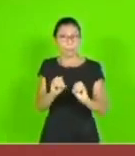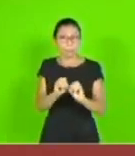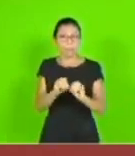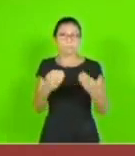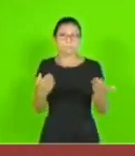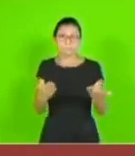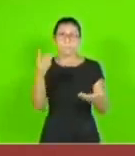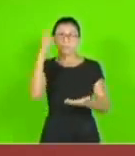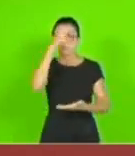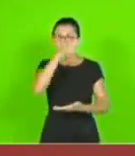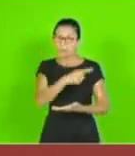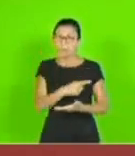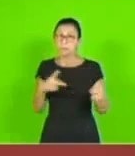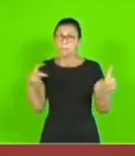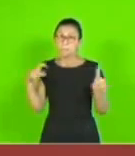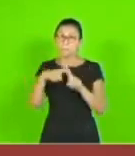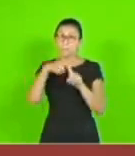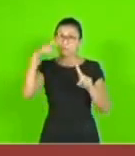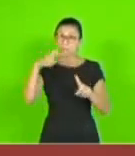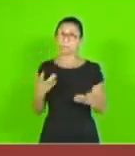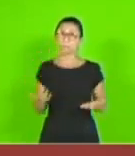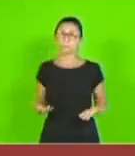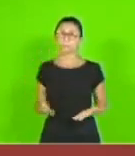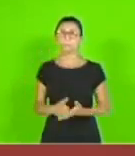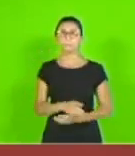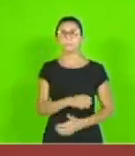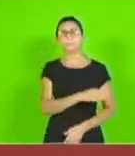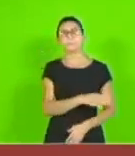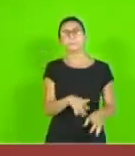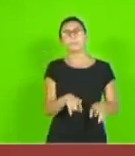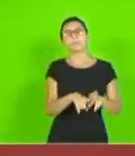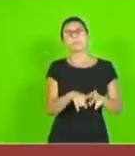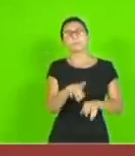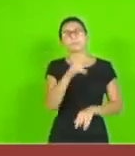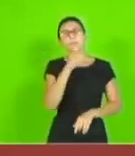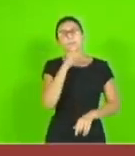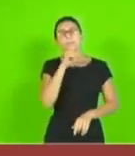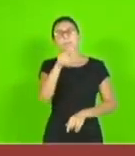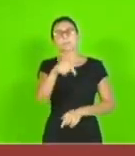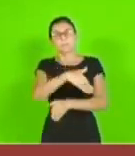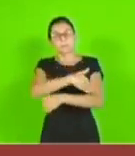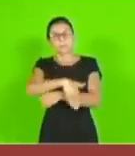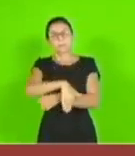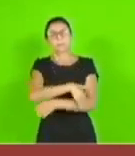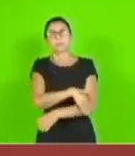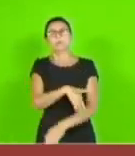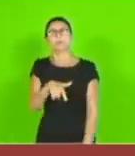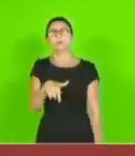That's the Lord delivering us and protecting our lives.